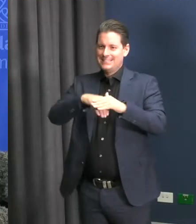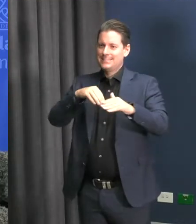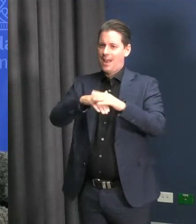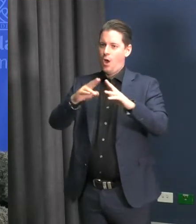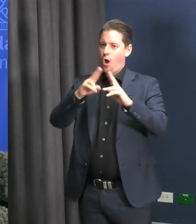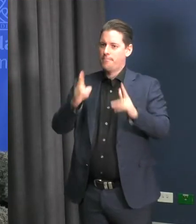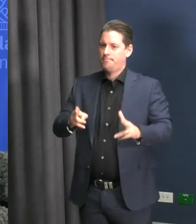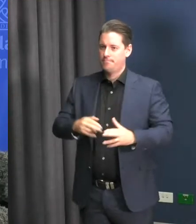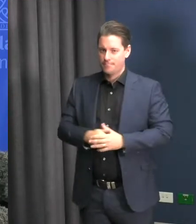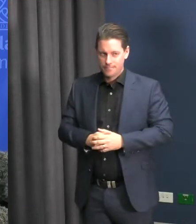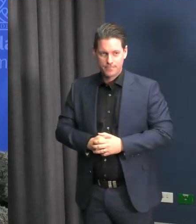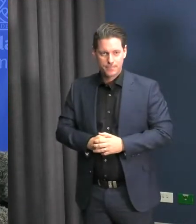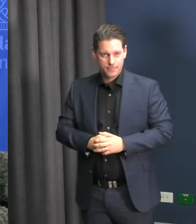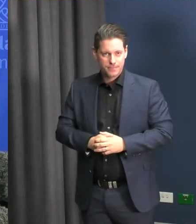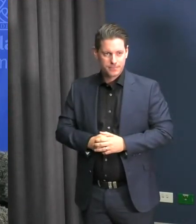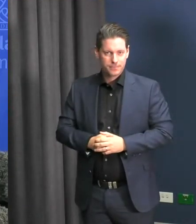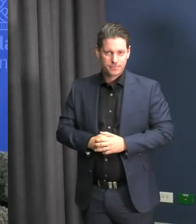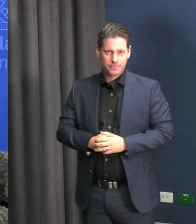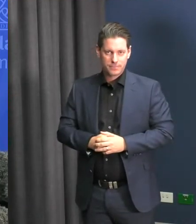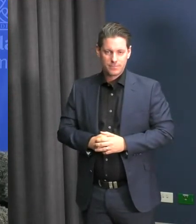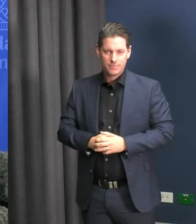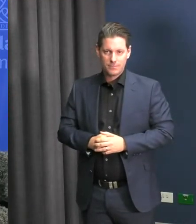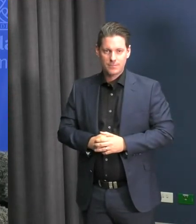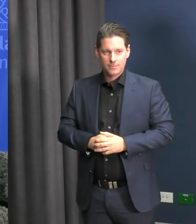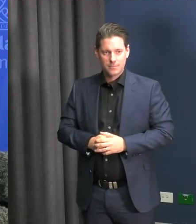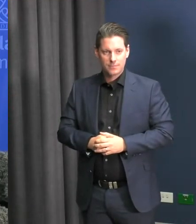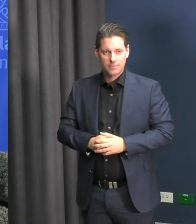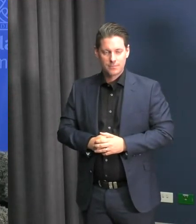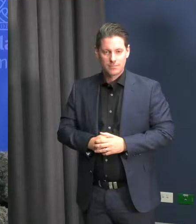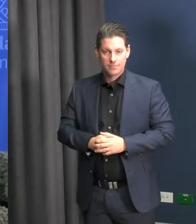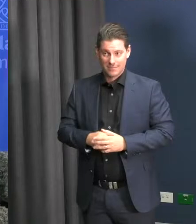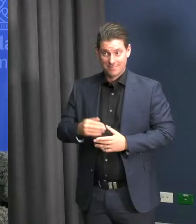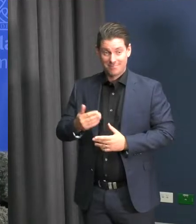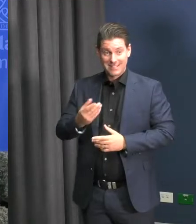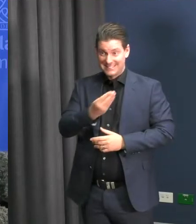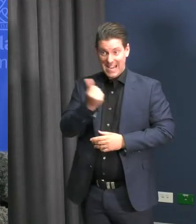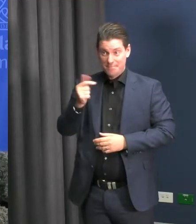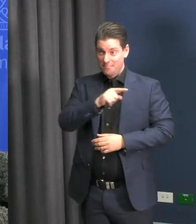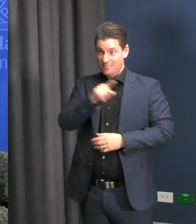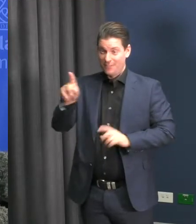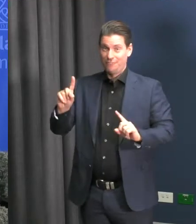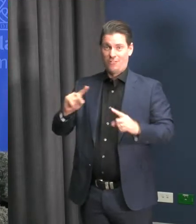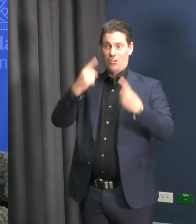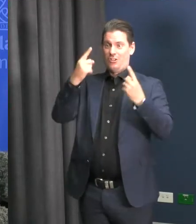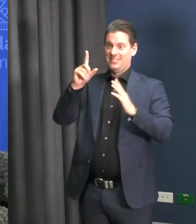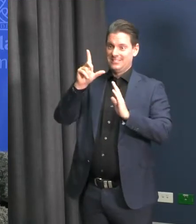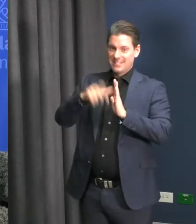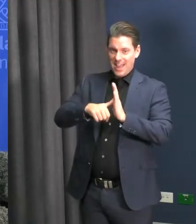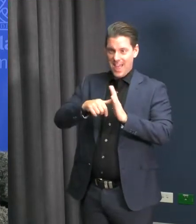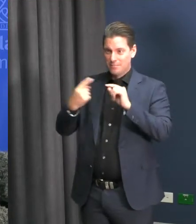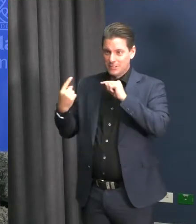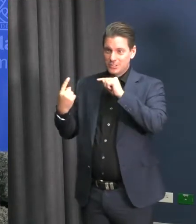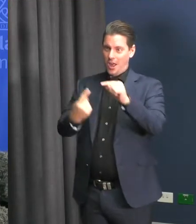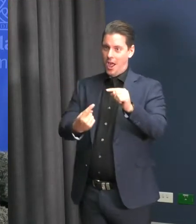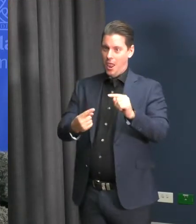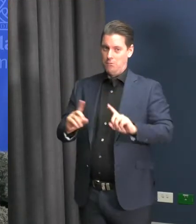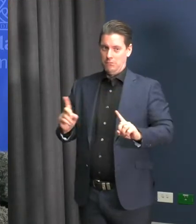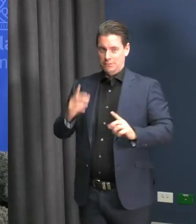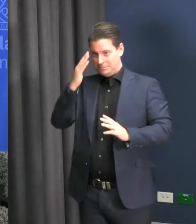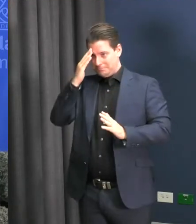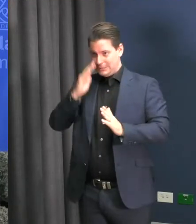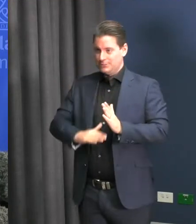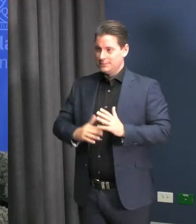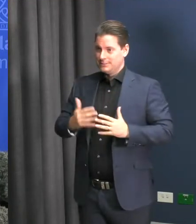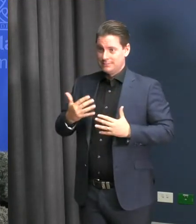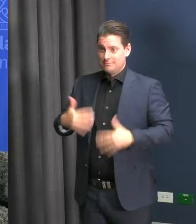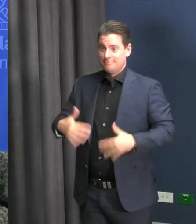And I know this is, in many cases, for many Queenslanders, the first time they have experienced this. But I want to assure you that